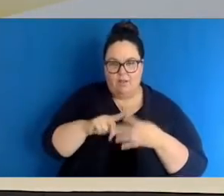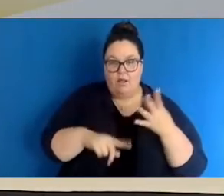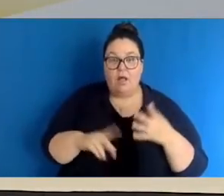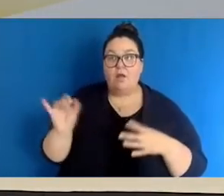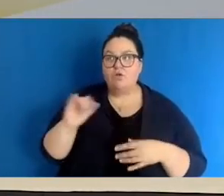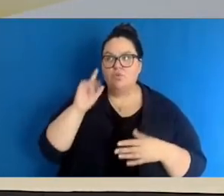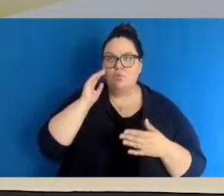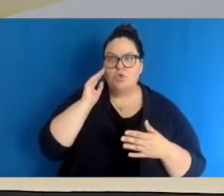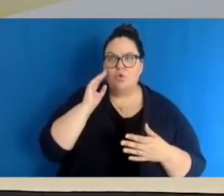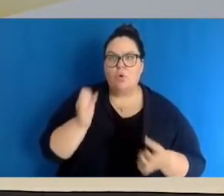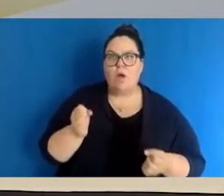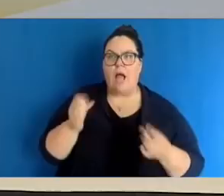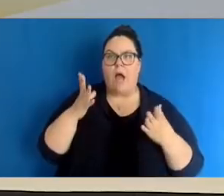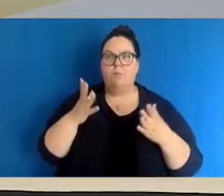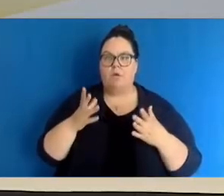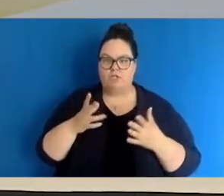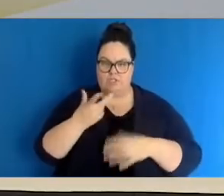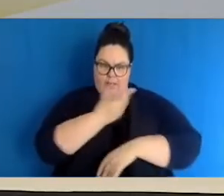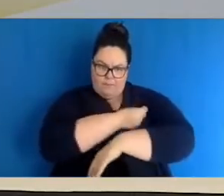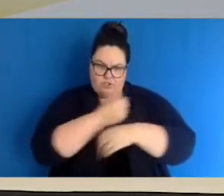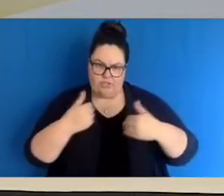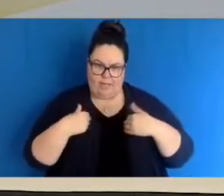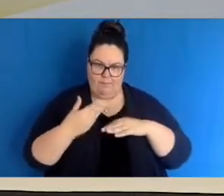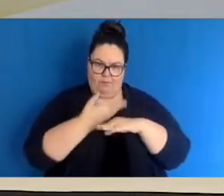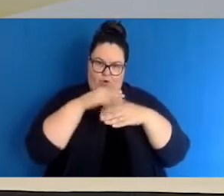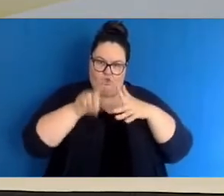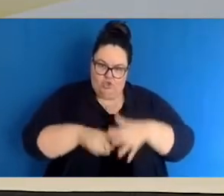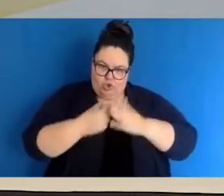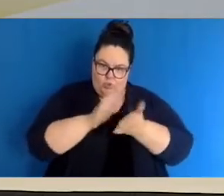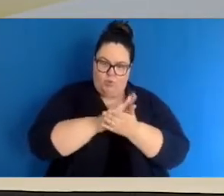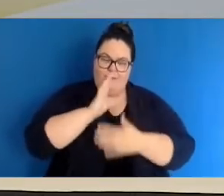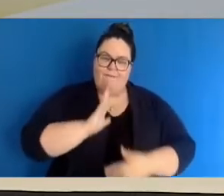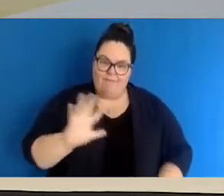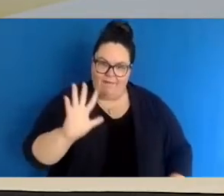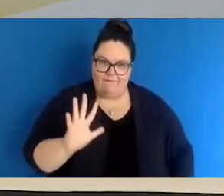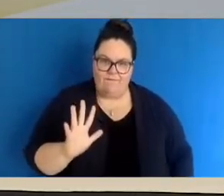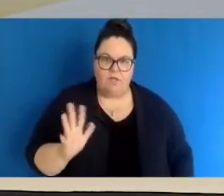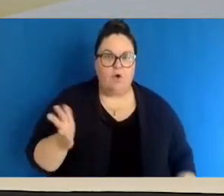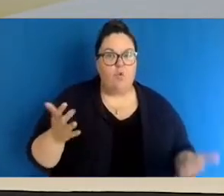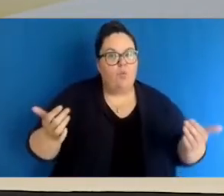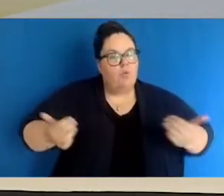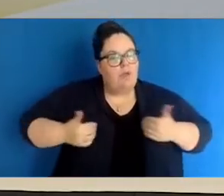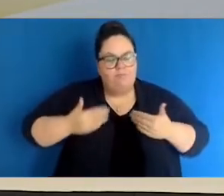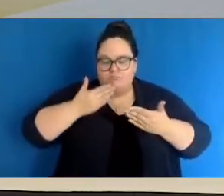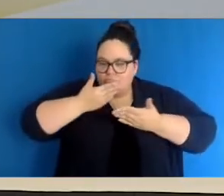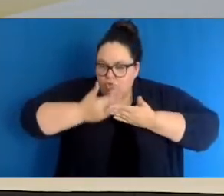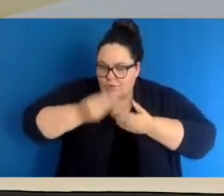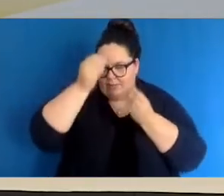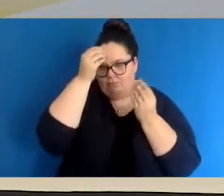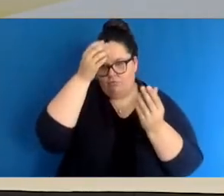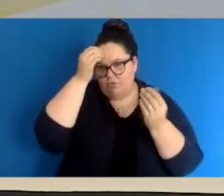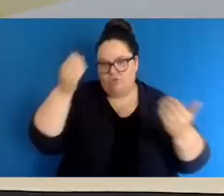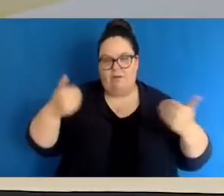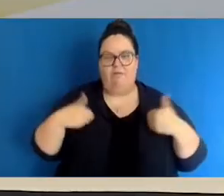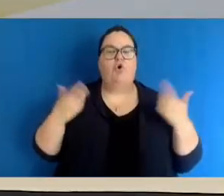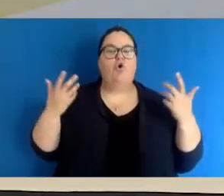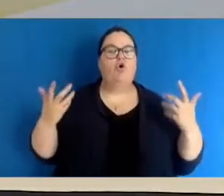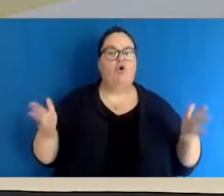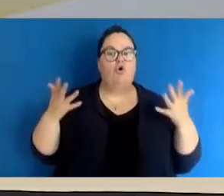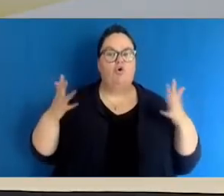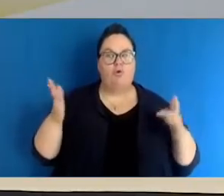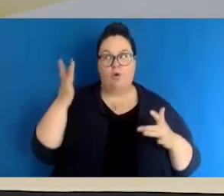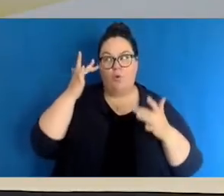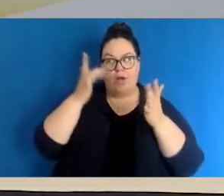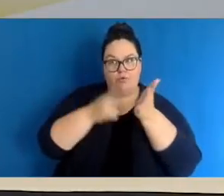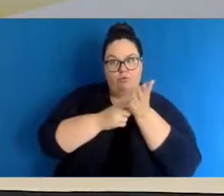immunization before they enter school at age 5. So we have a really good sense of how well children